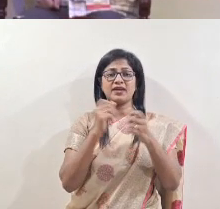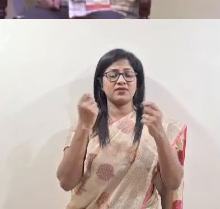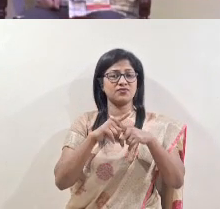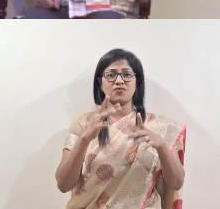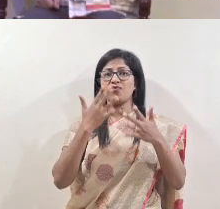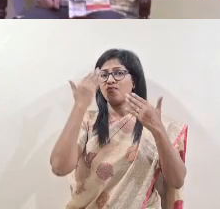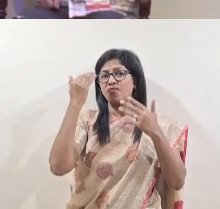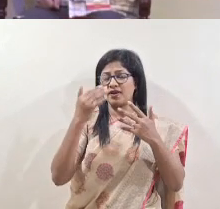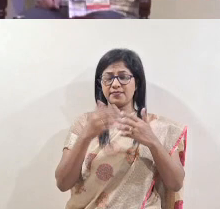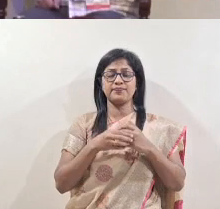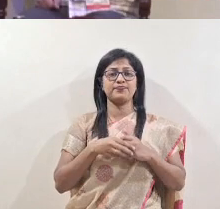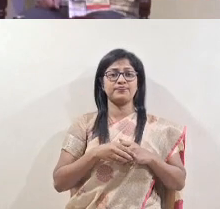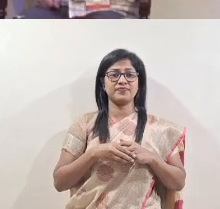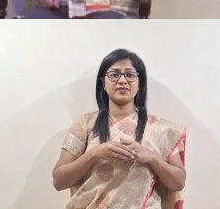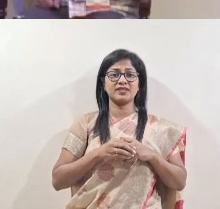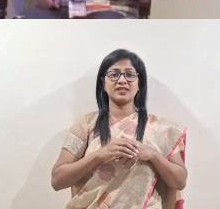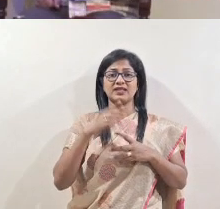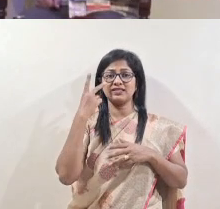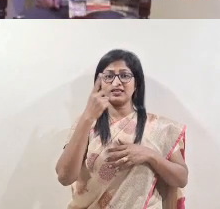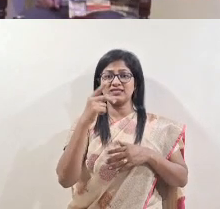at this this pie chart,